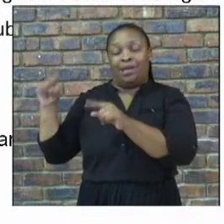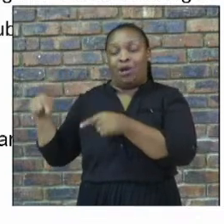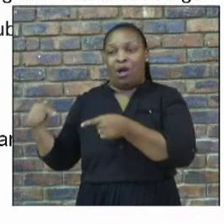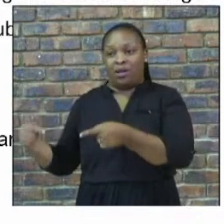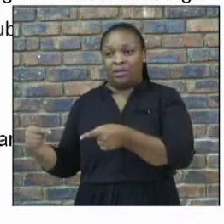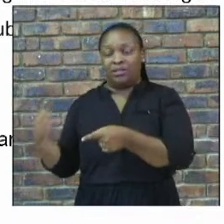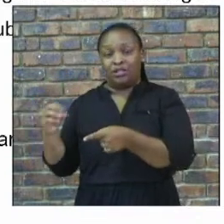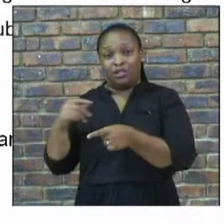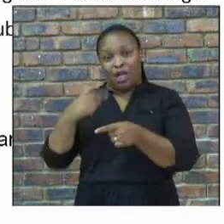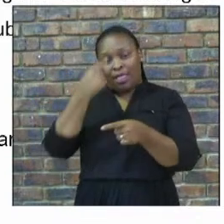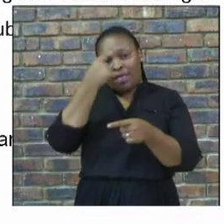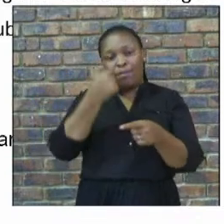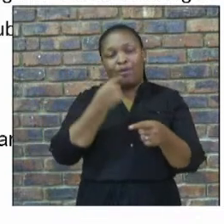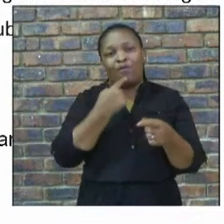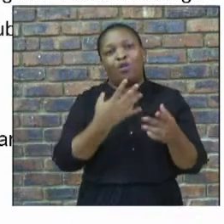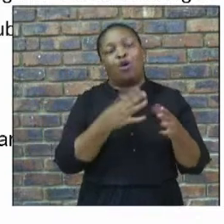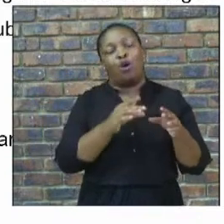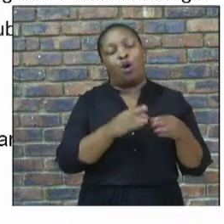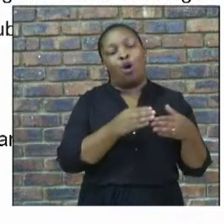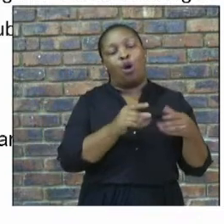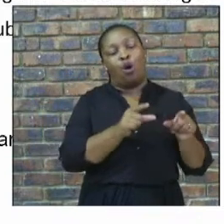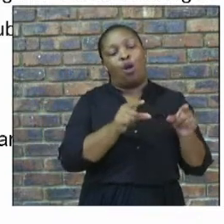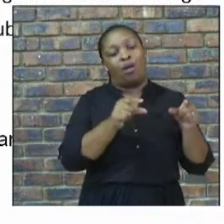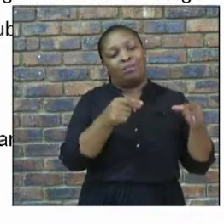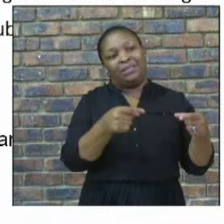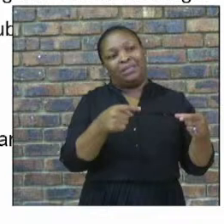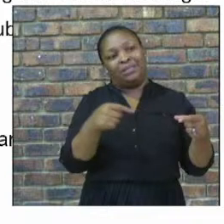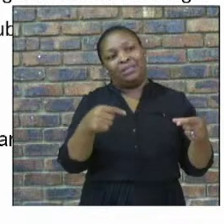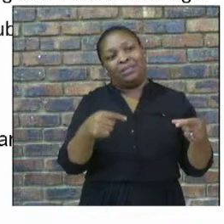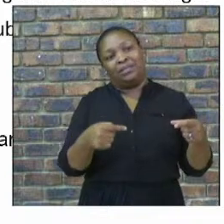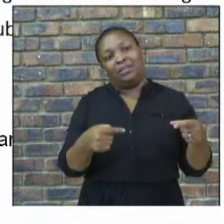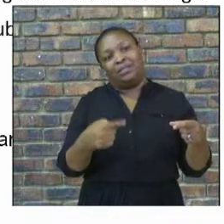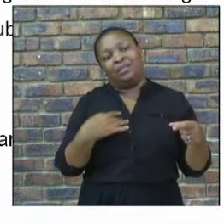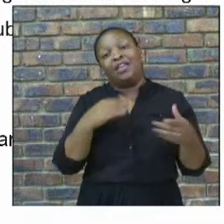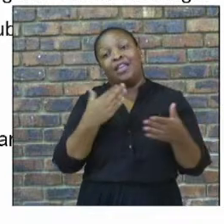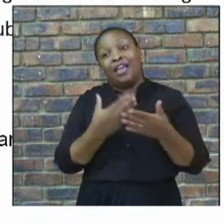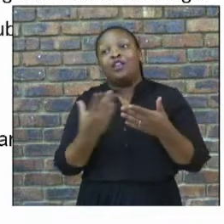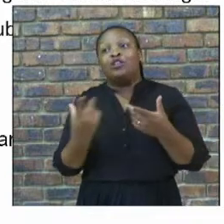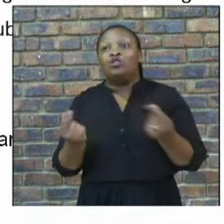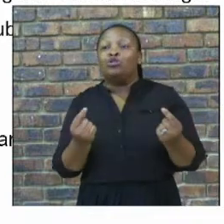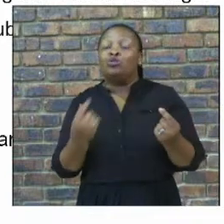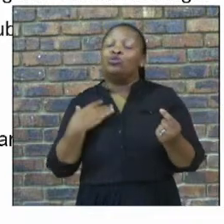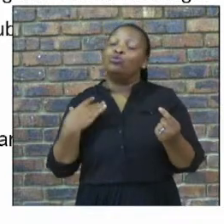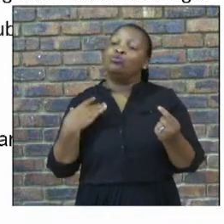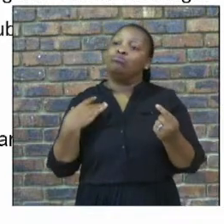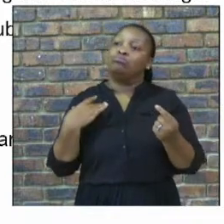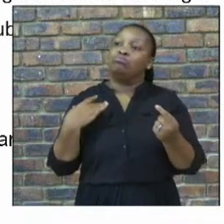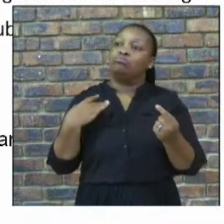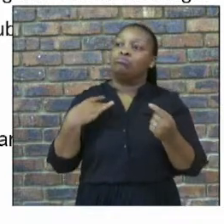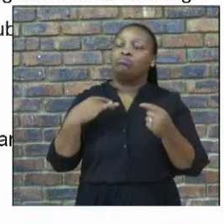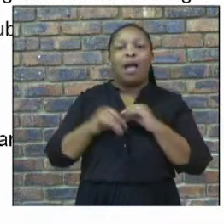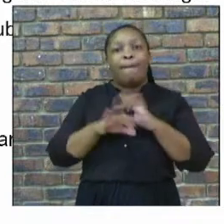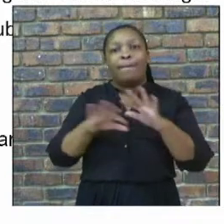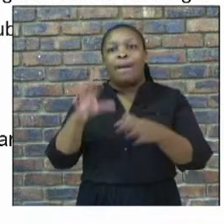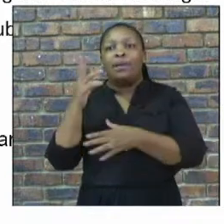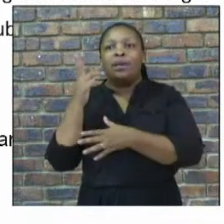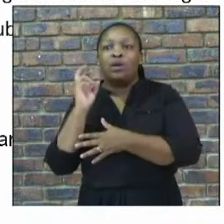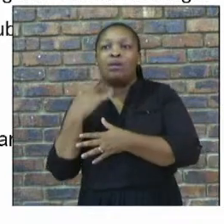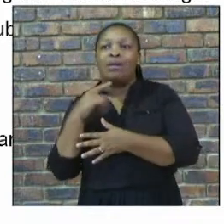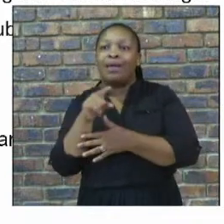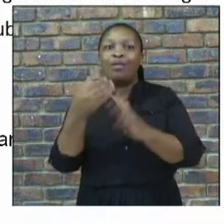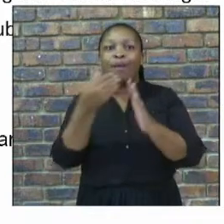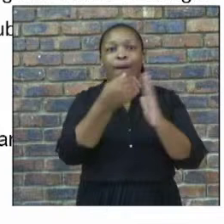The Portfolio Committee on Small Business Development hosted public hearings on the National Small Enterprise Amendment Bill in all